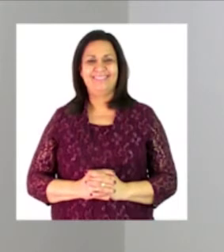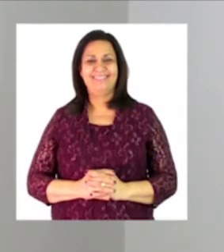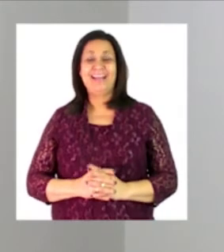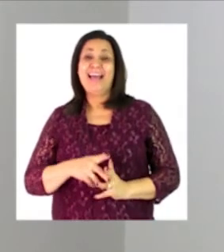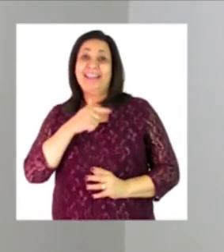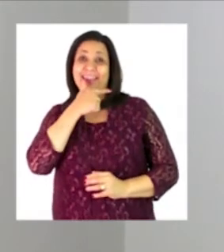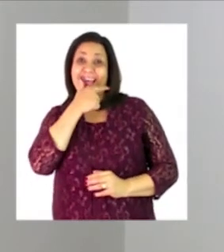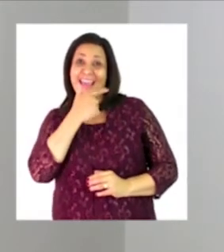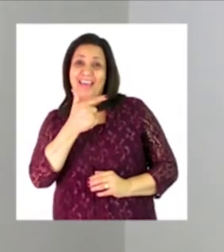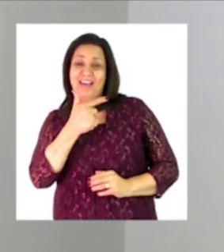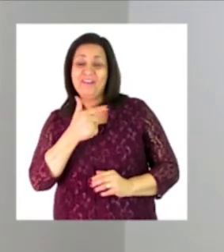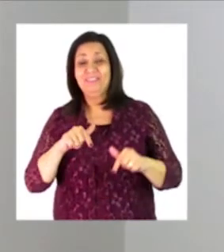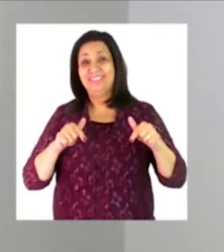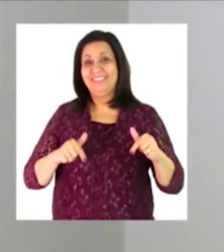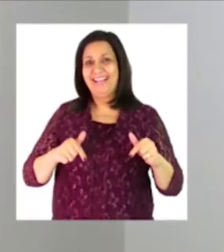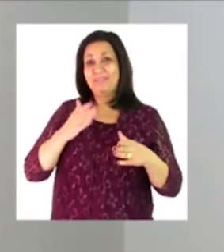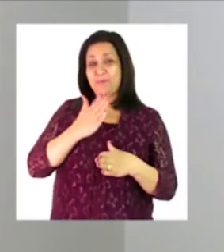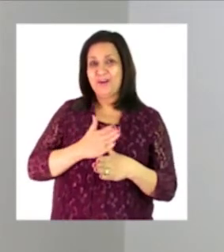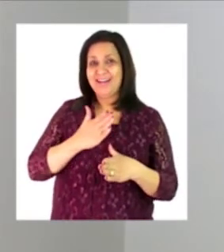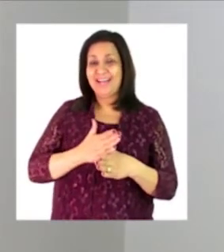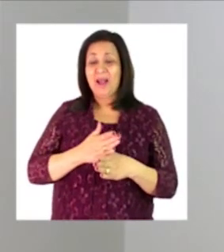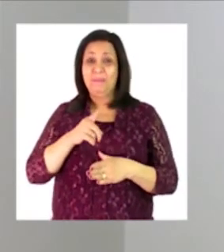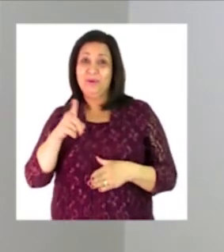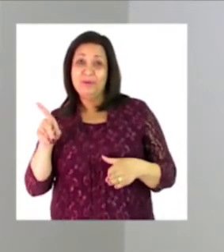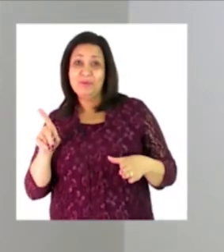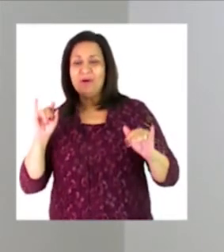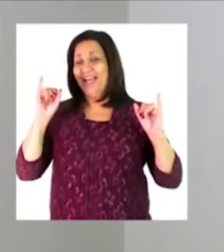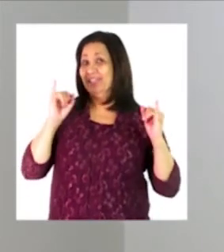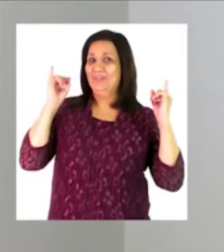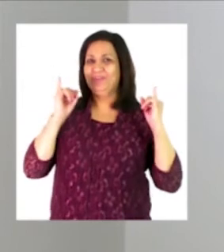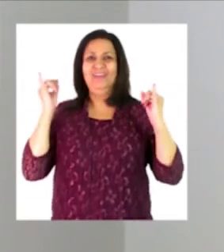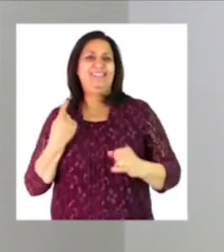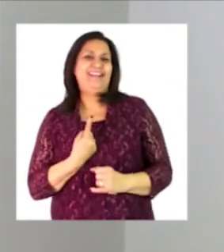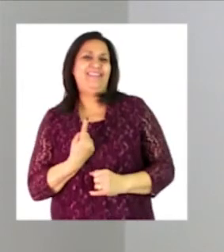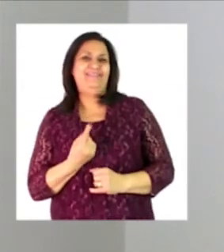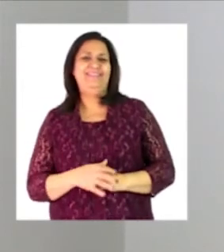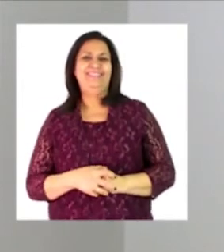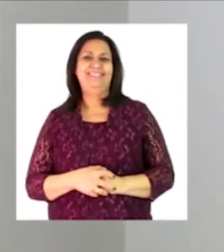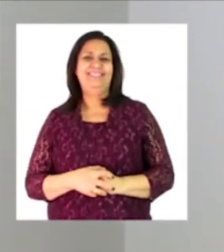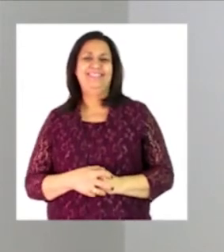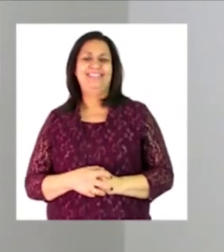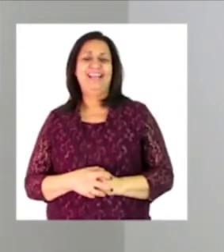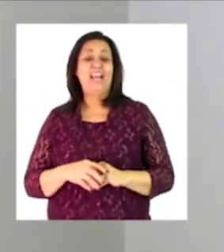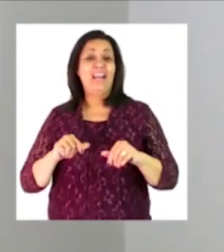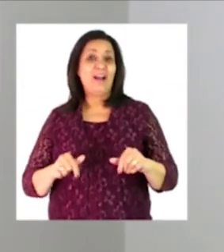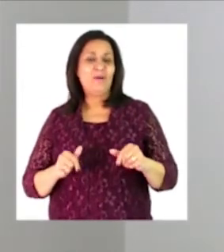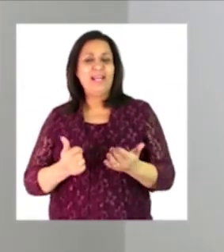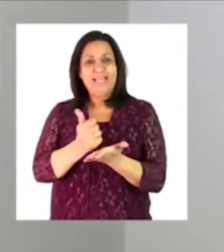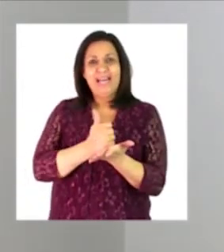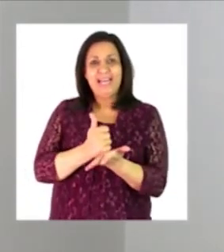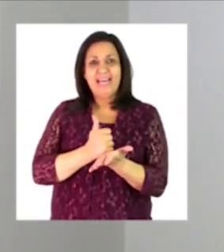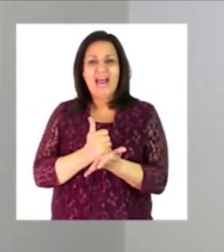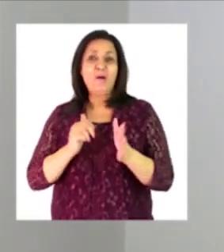Thank you for today's lesson. I hope you have enjoyed yourselves. Now let's sanitize our hands.